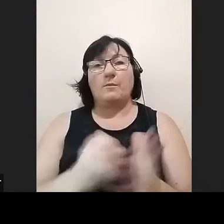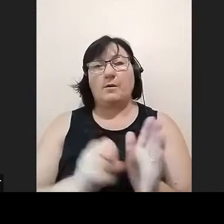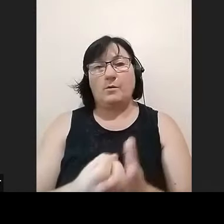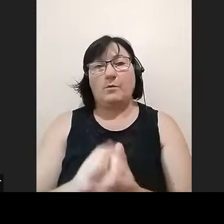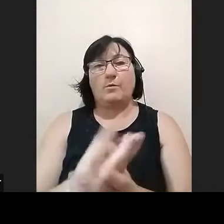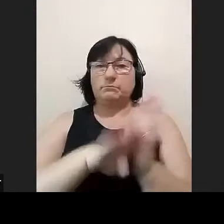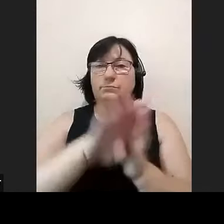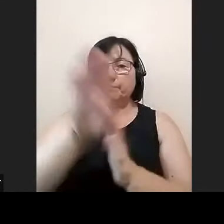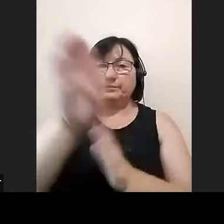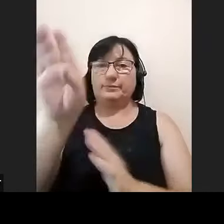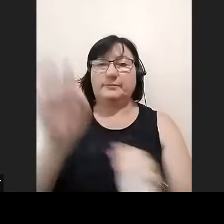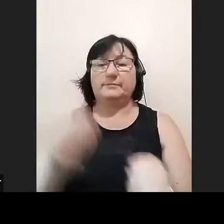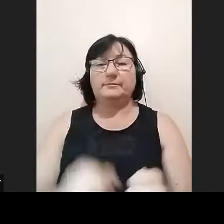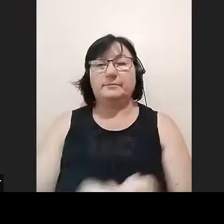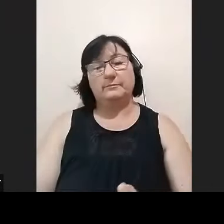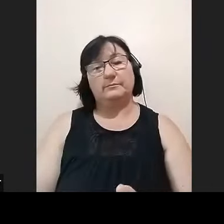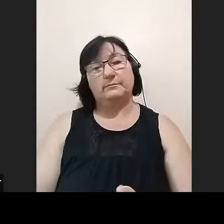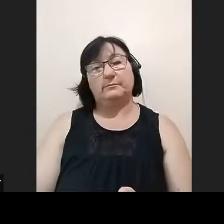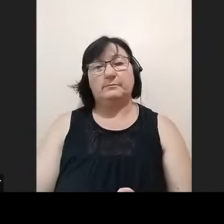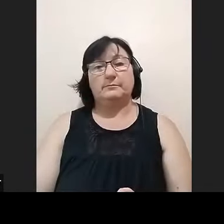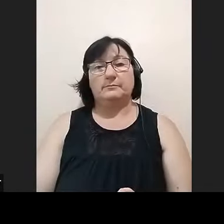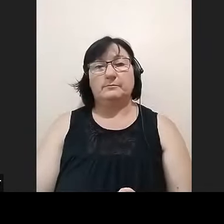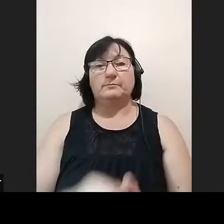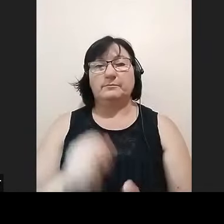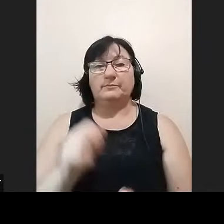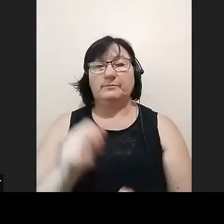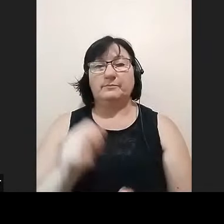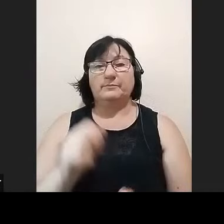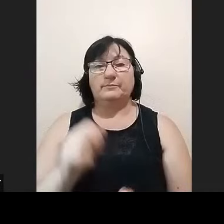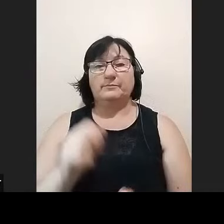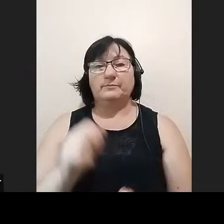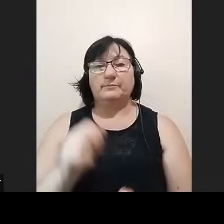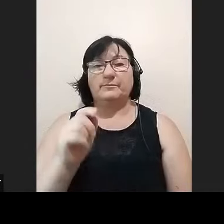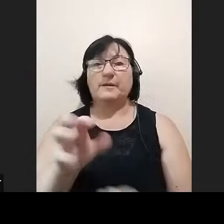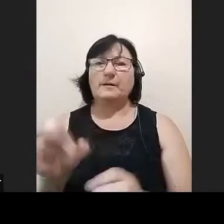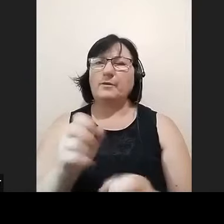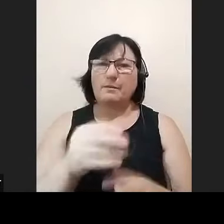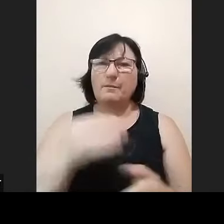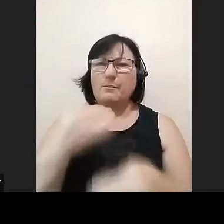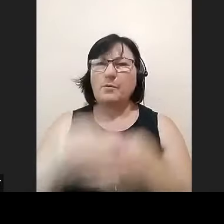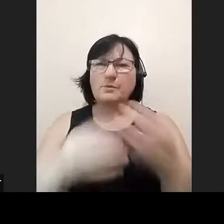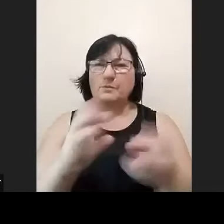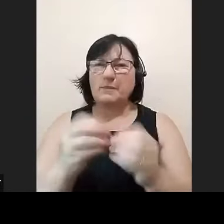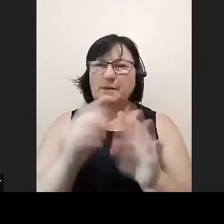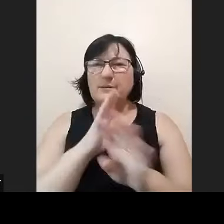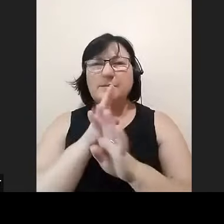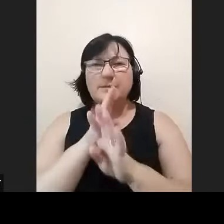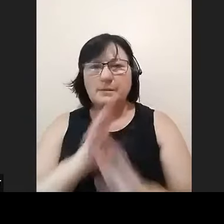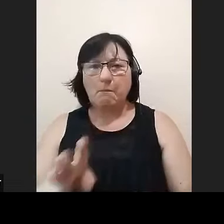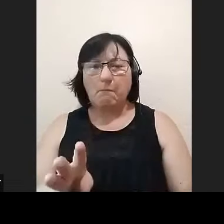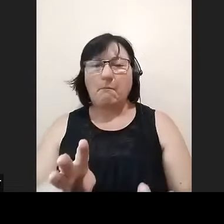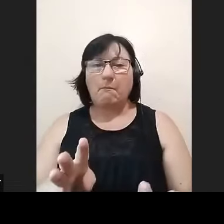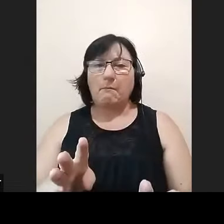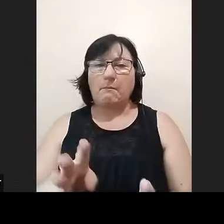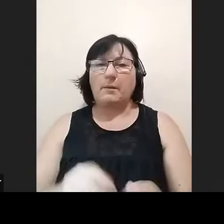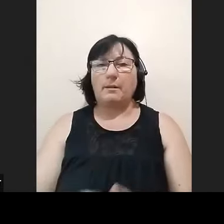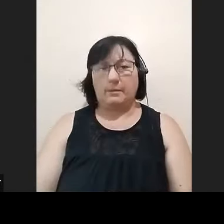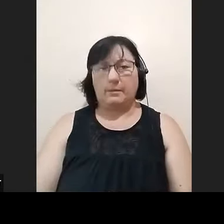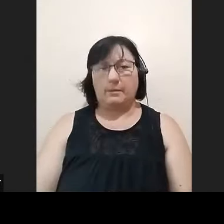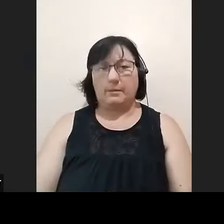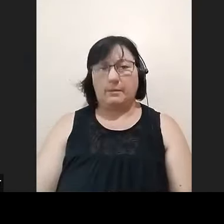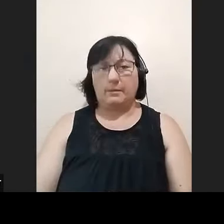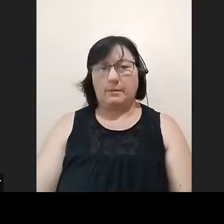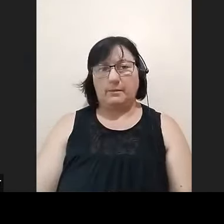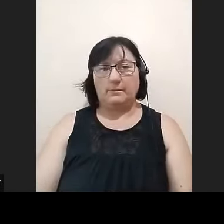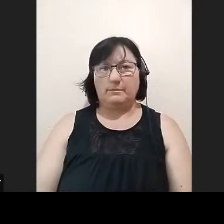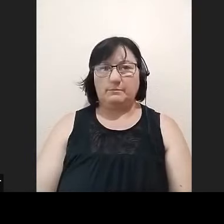the simplification process that Penny has actually given to us. I will not dwell much on what